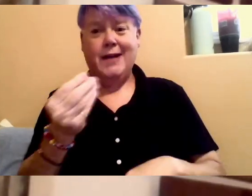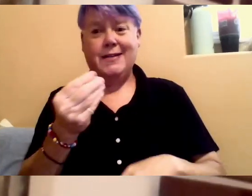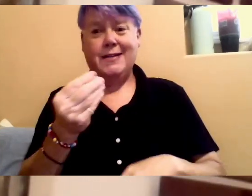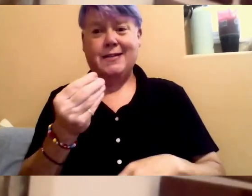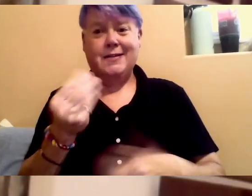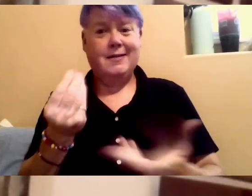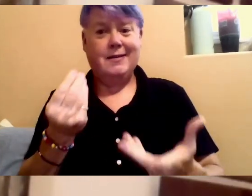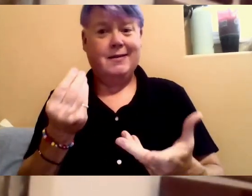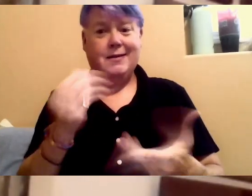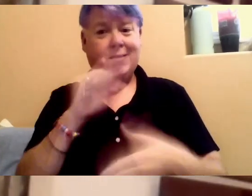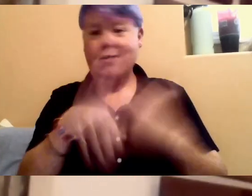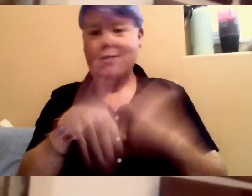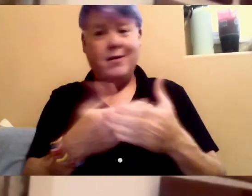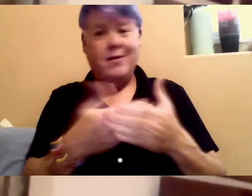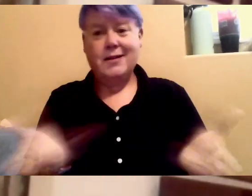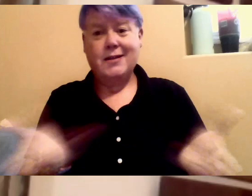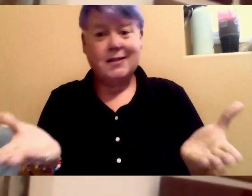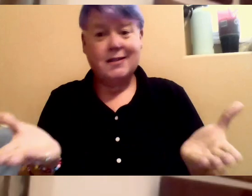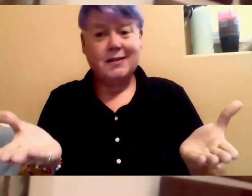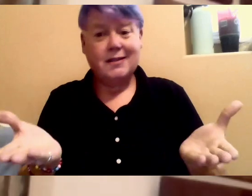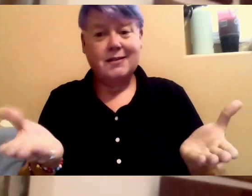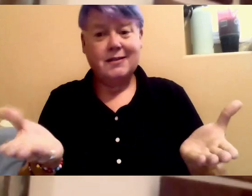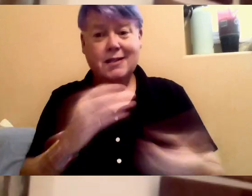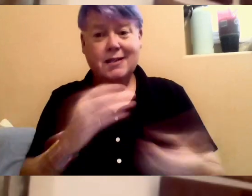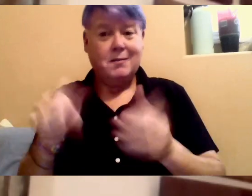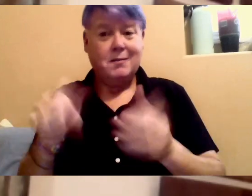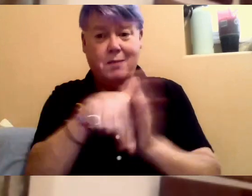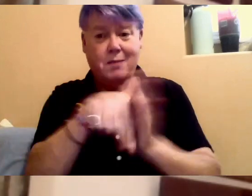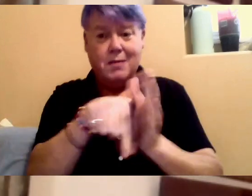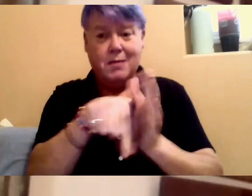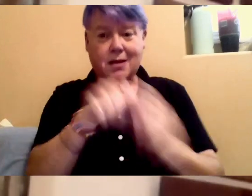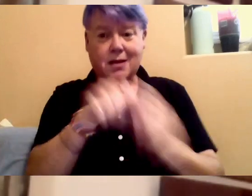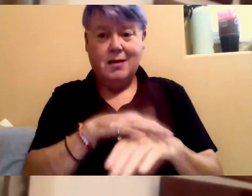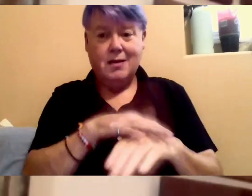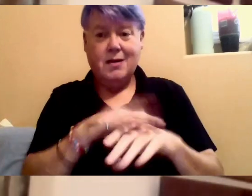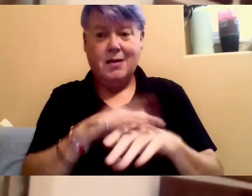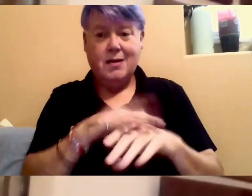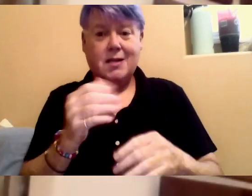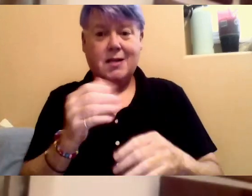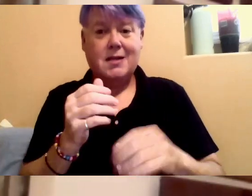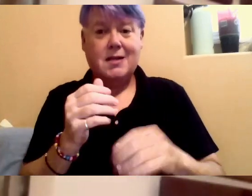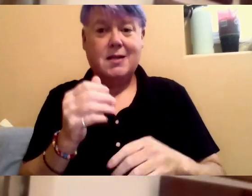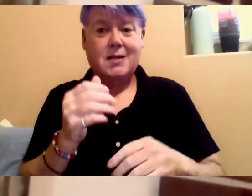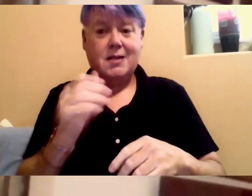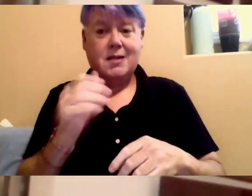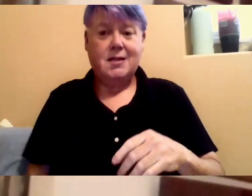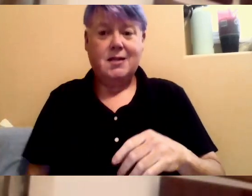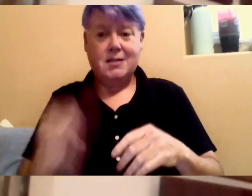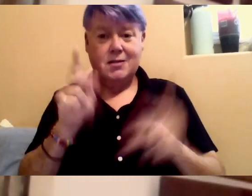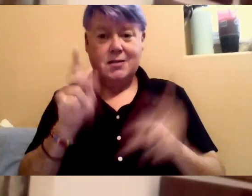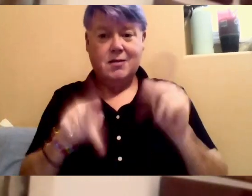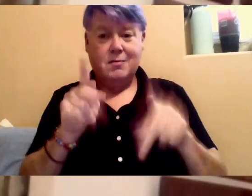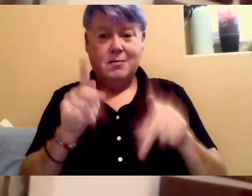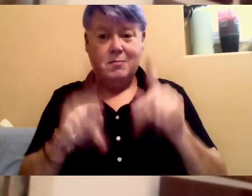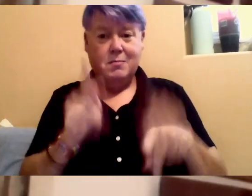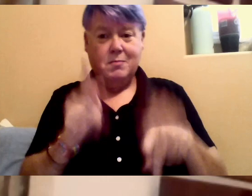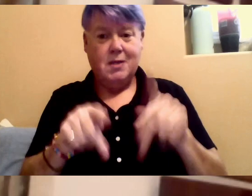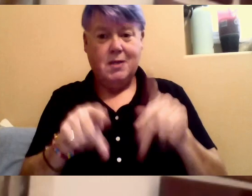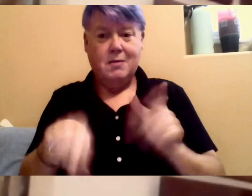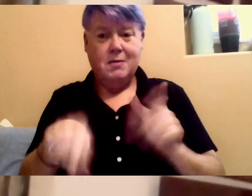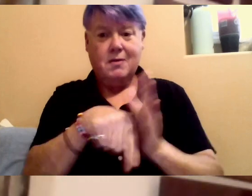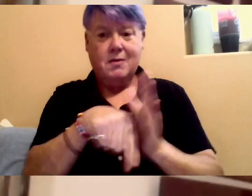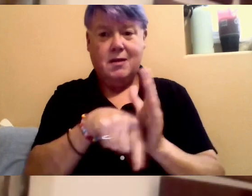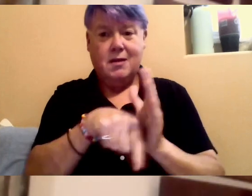All these things. He put a bell on his dock if he went fishing so that people could ring the bell if they needed him. The sound of a